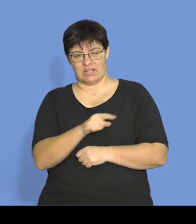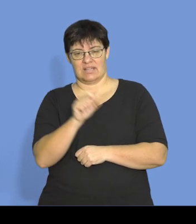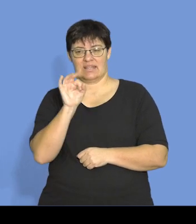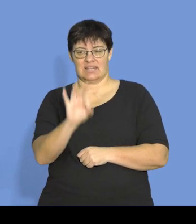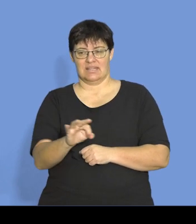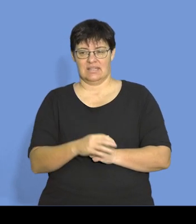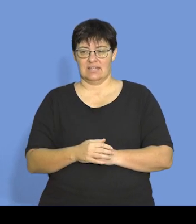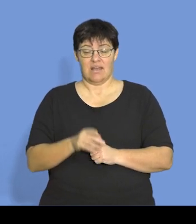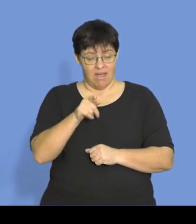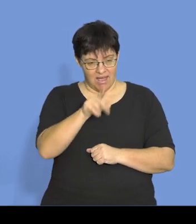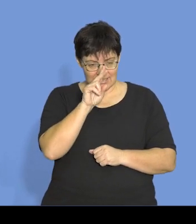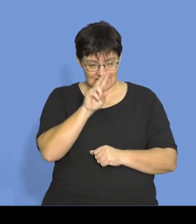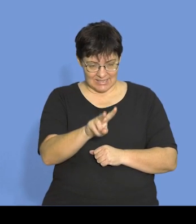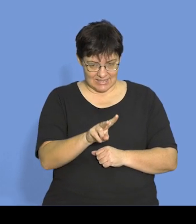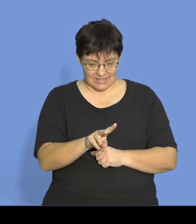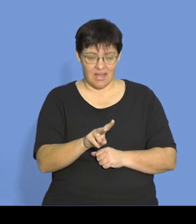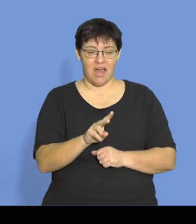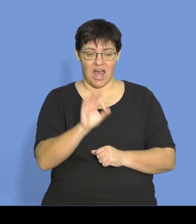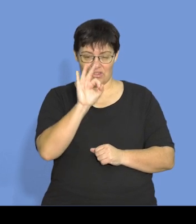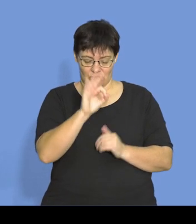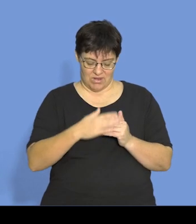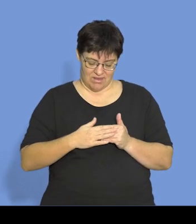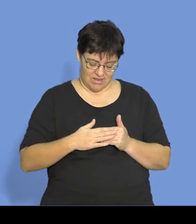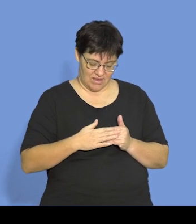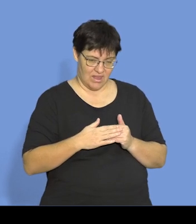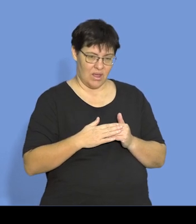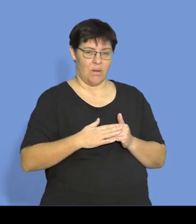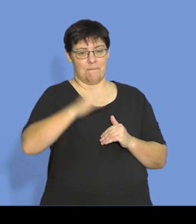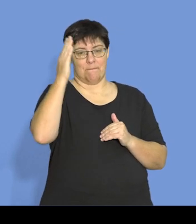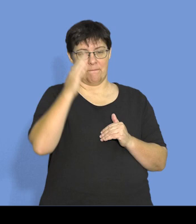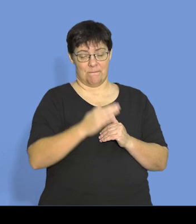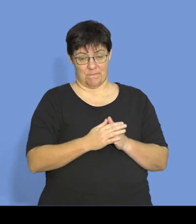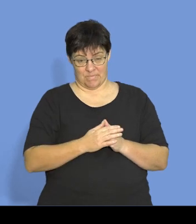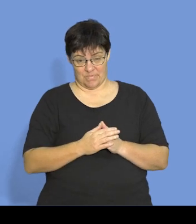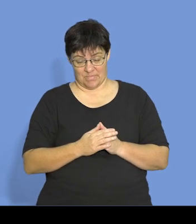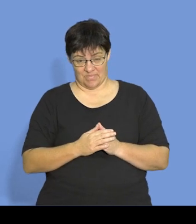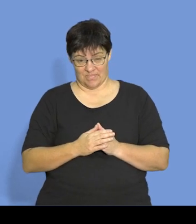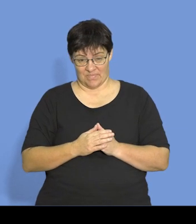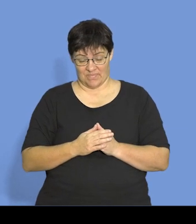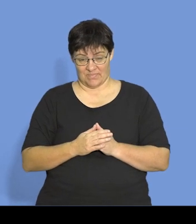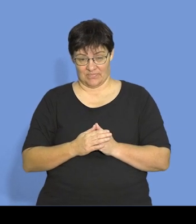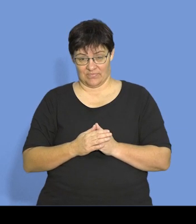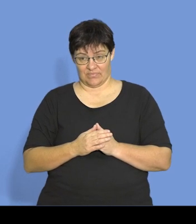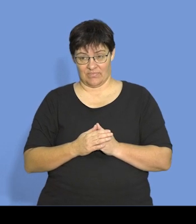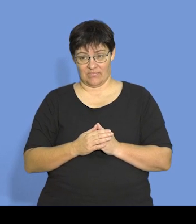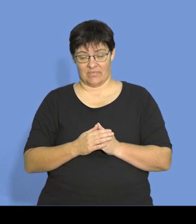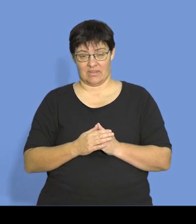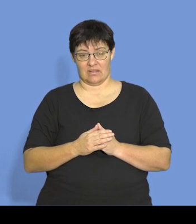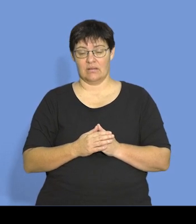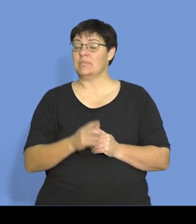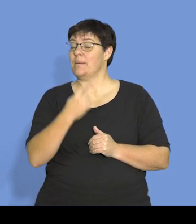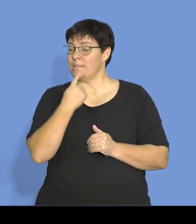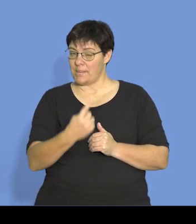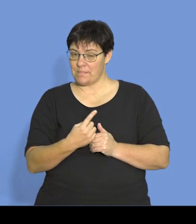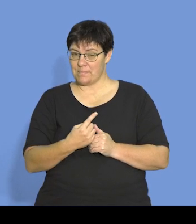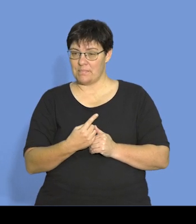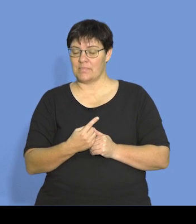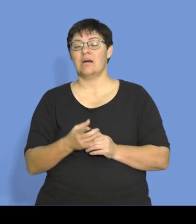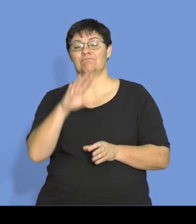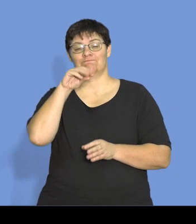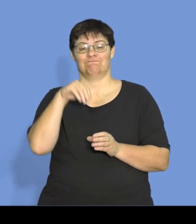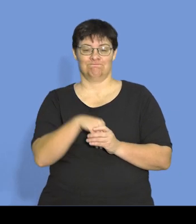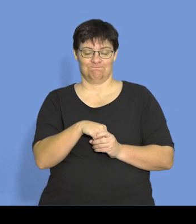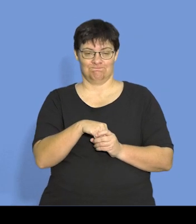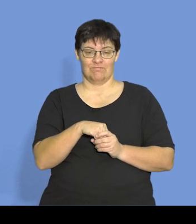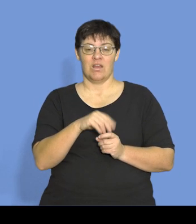3. If I go back to my table, remember, 6 is definitely greater than that 3. And I said